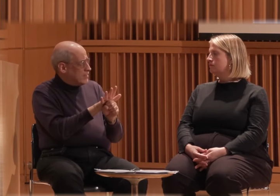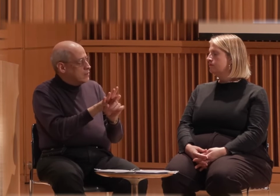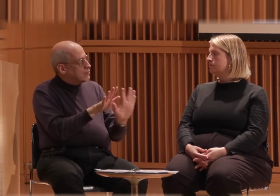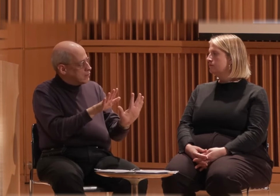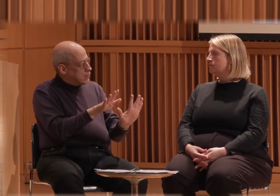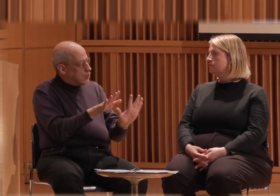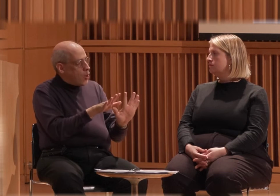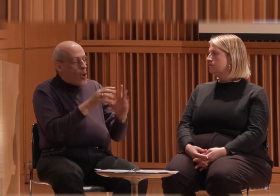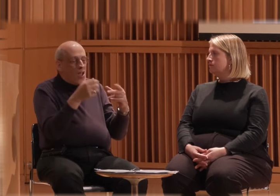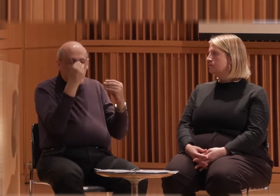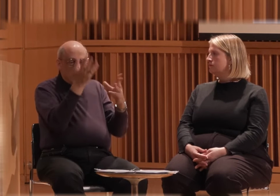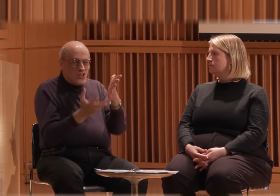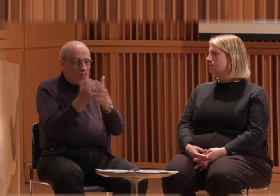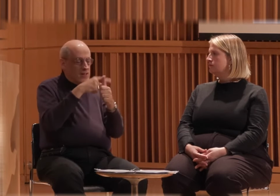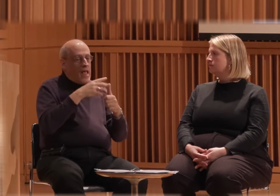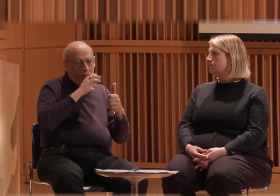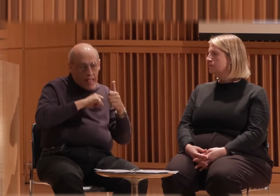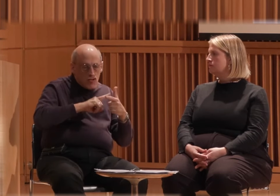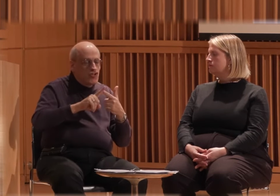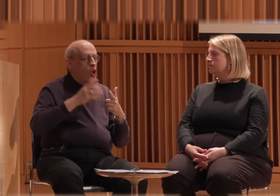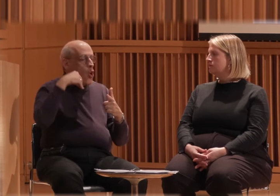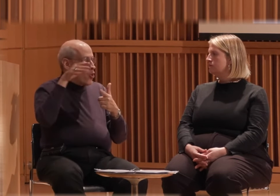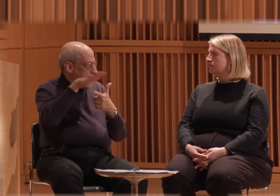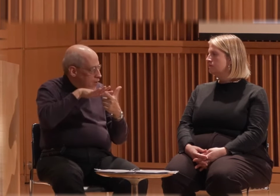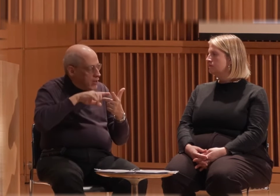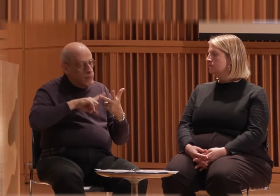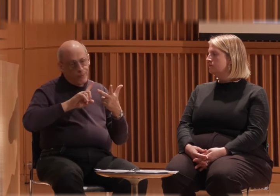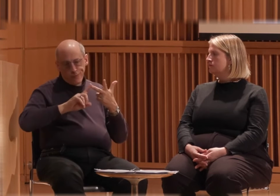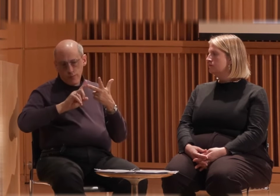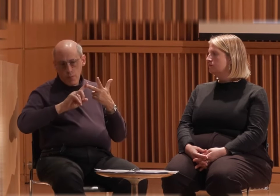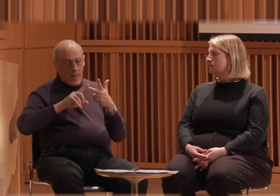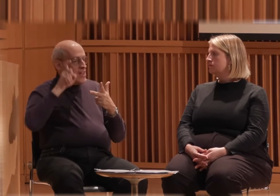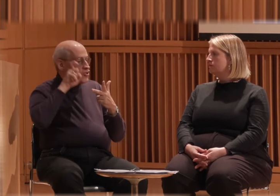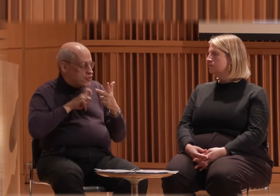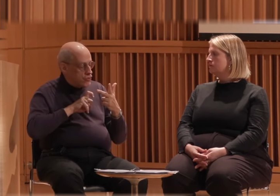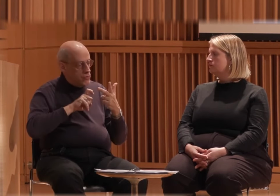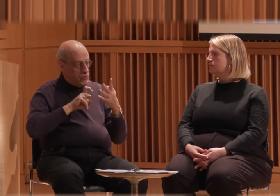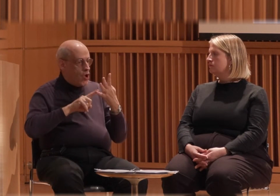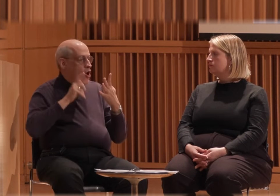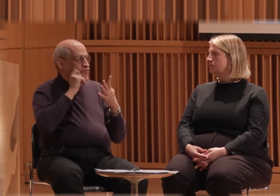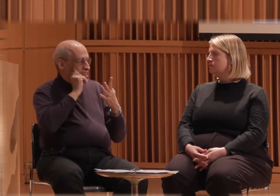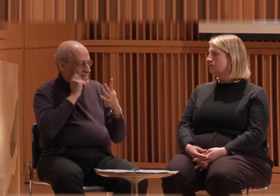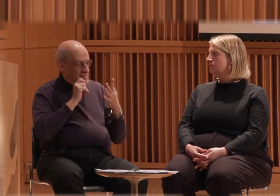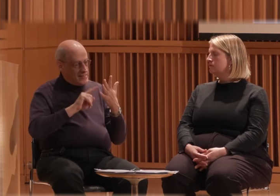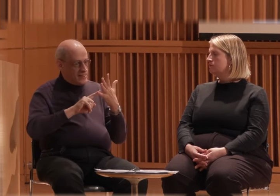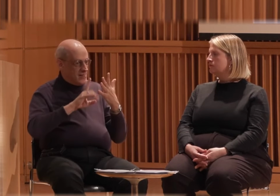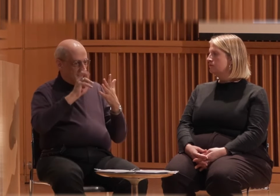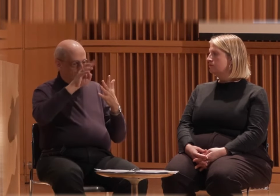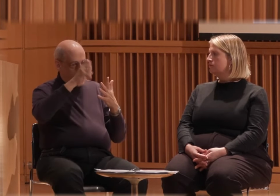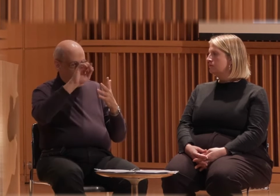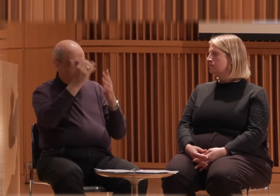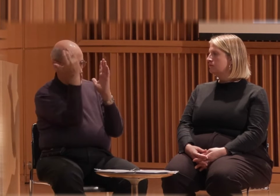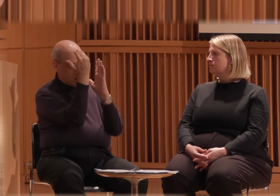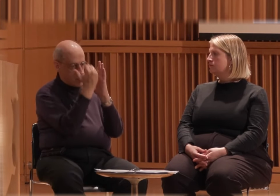that are collected? Age, where you live, gender, race, the kind of demographic,